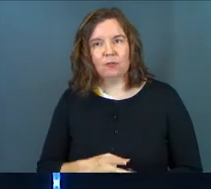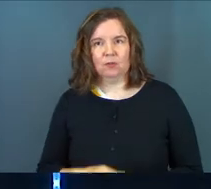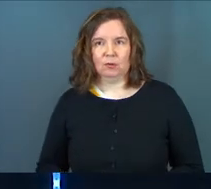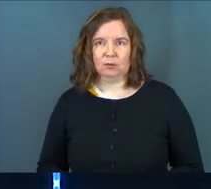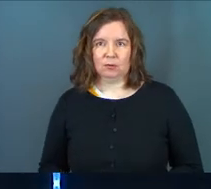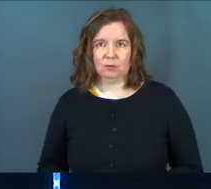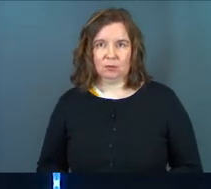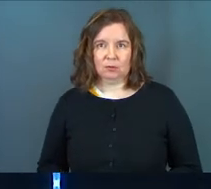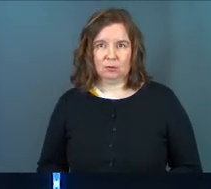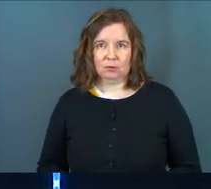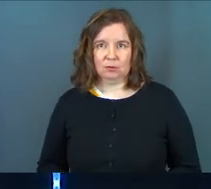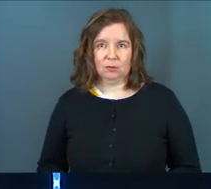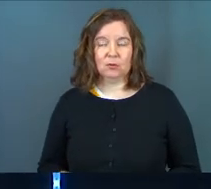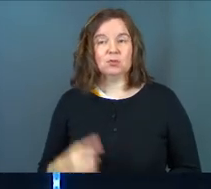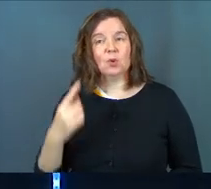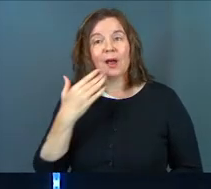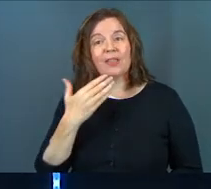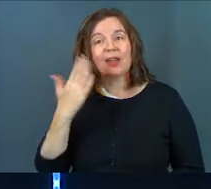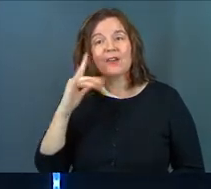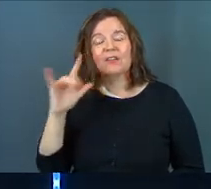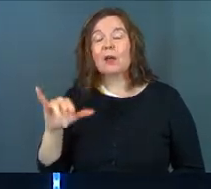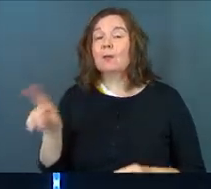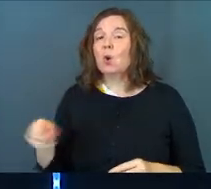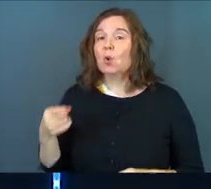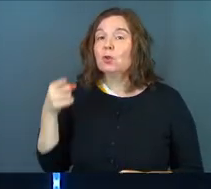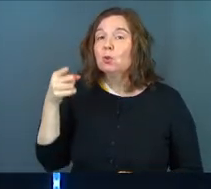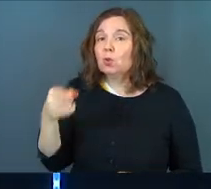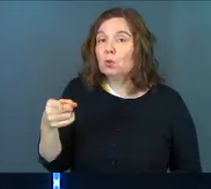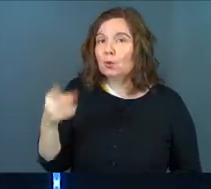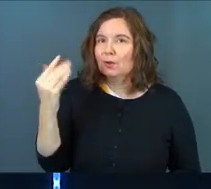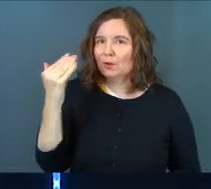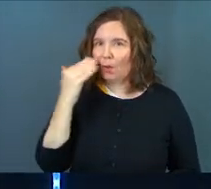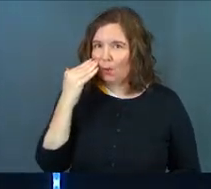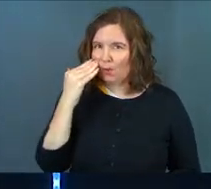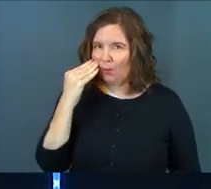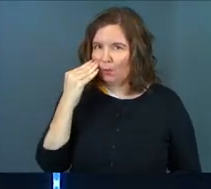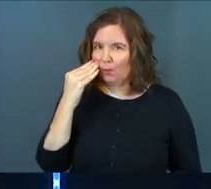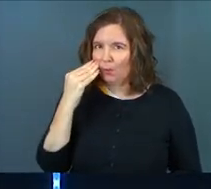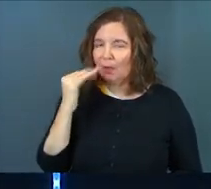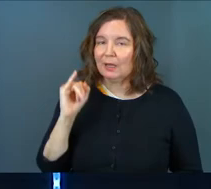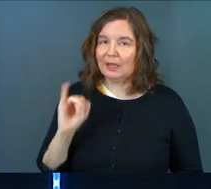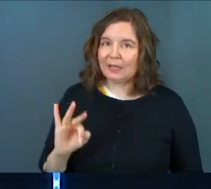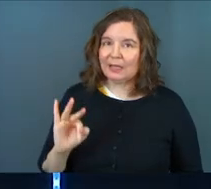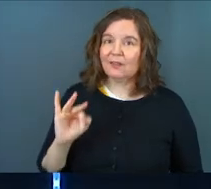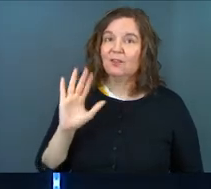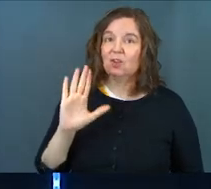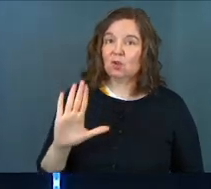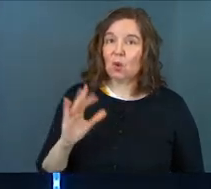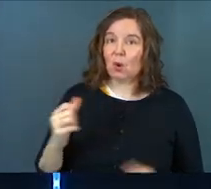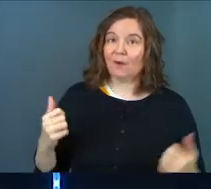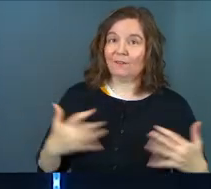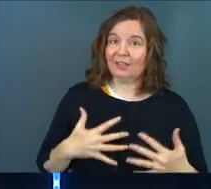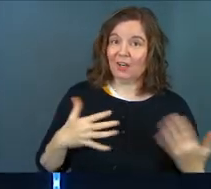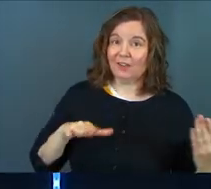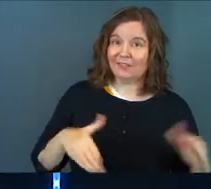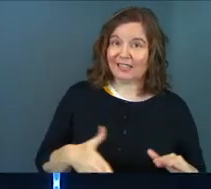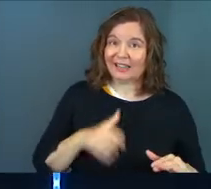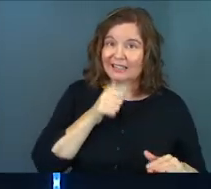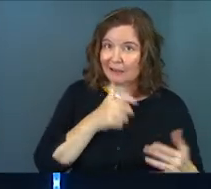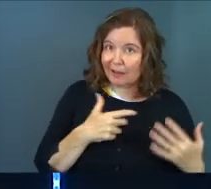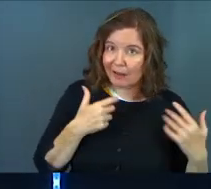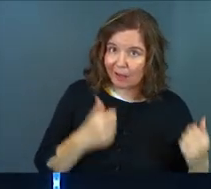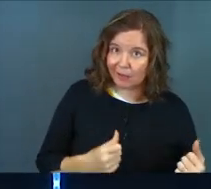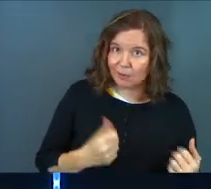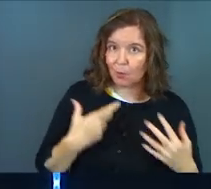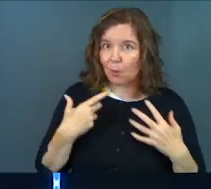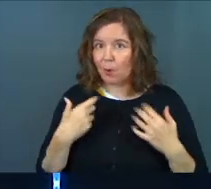careful. So I thank God for that. But only you know whether or not your fear of death is an